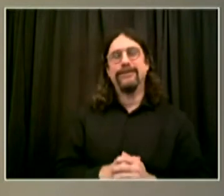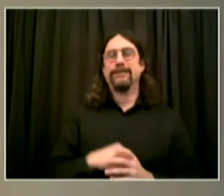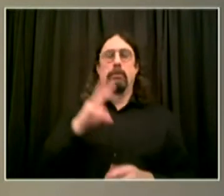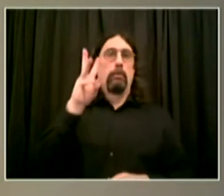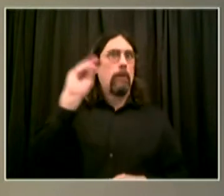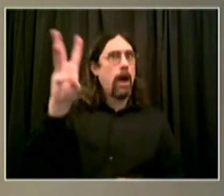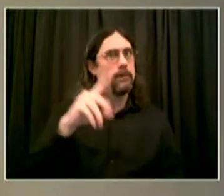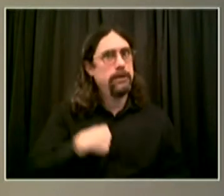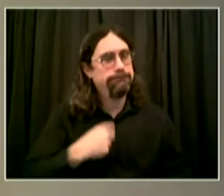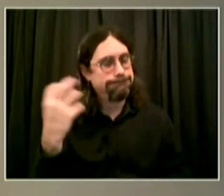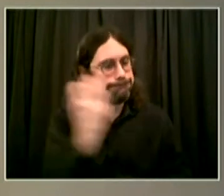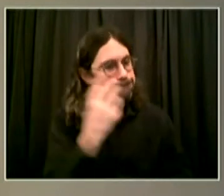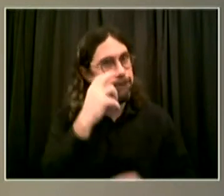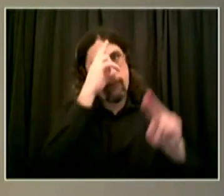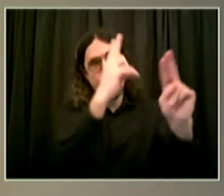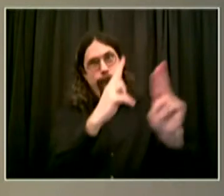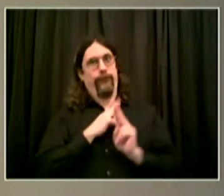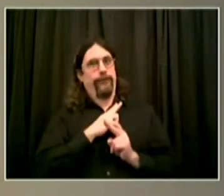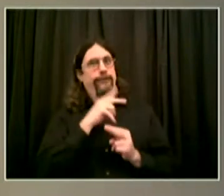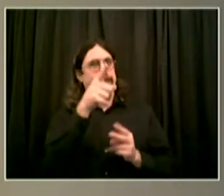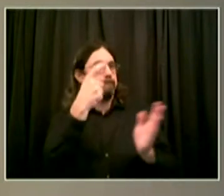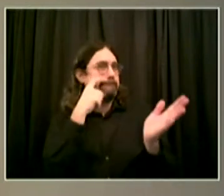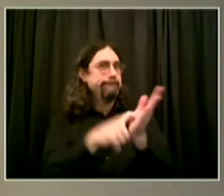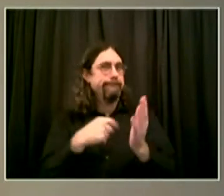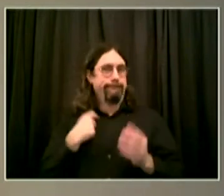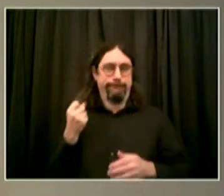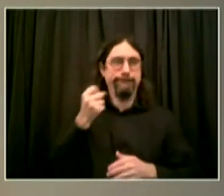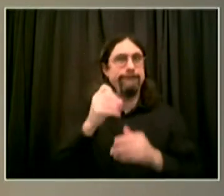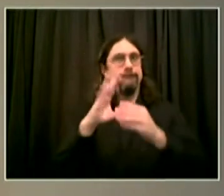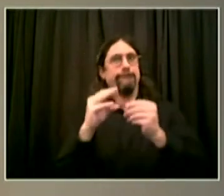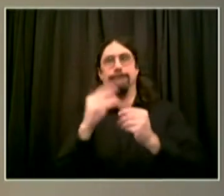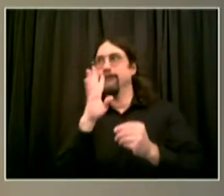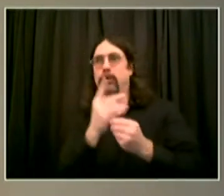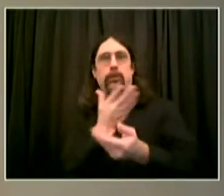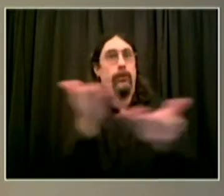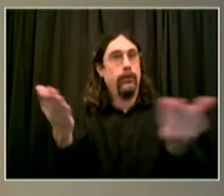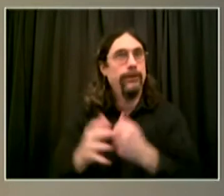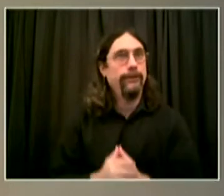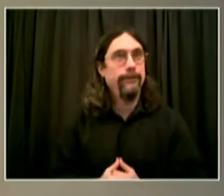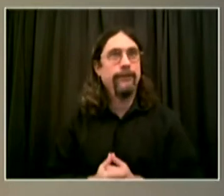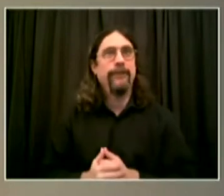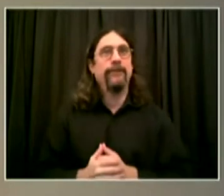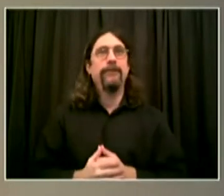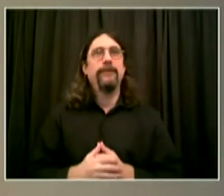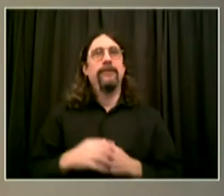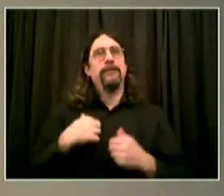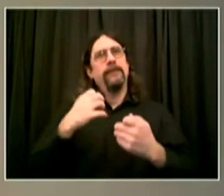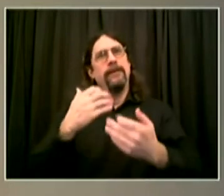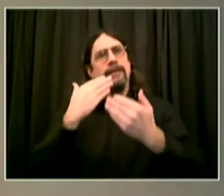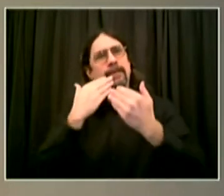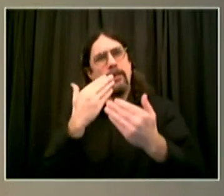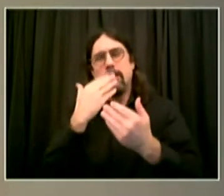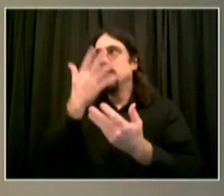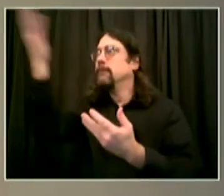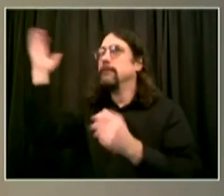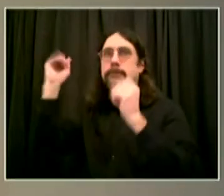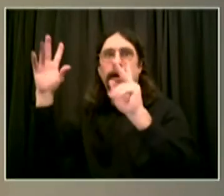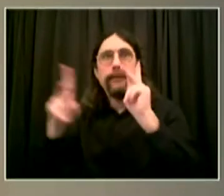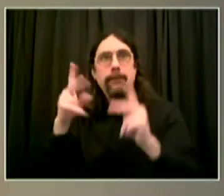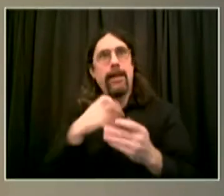to publicly thank you and Borough President Adams and Commissioner Shea for hearing our communities and taking